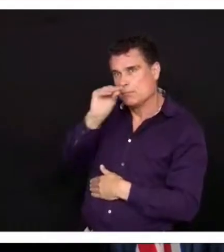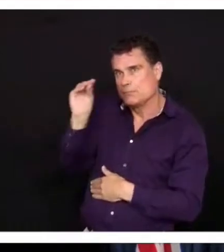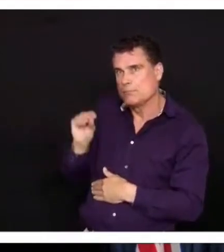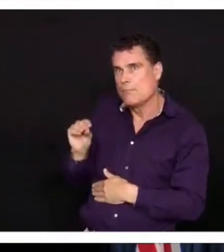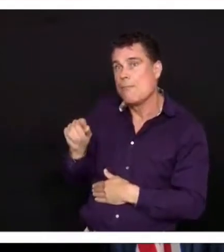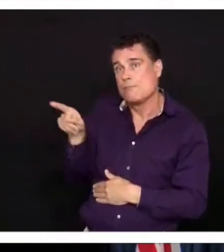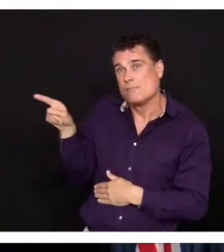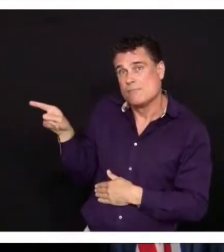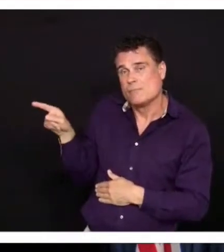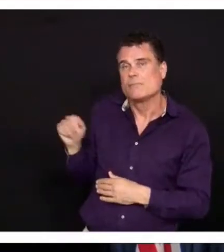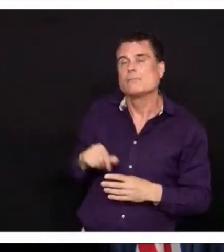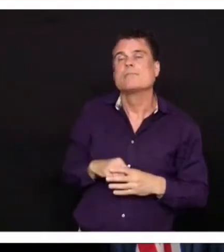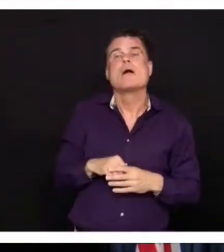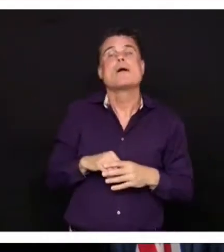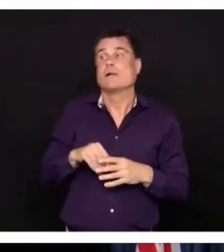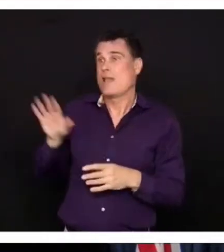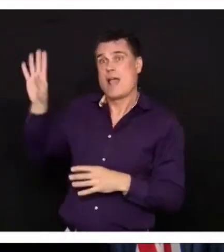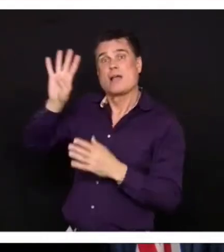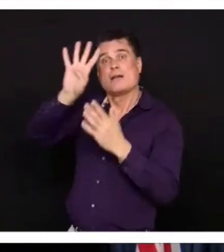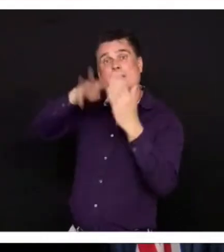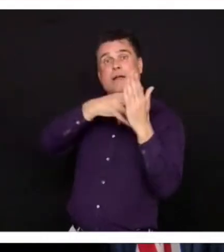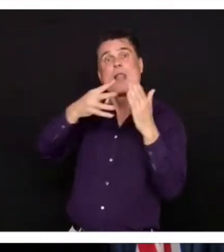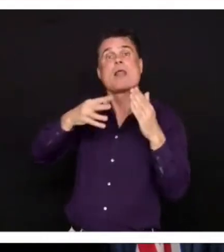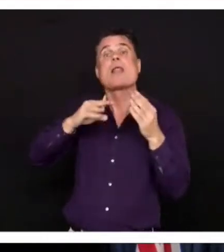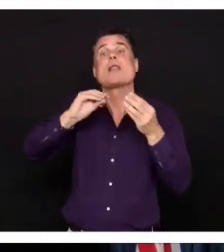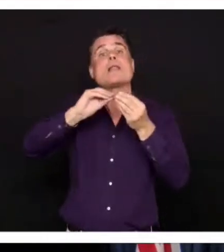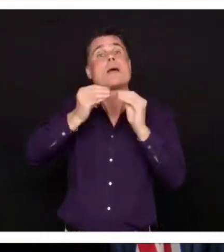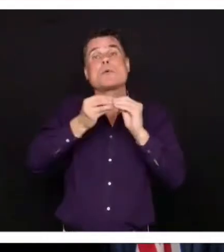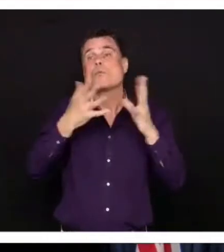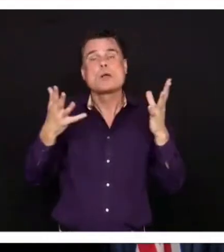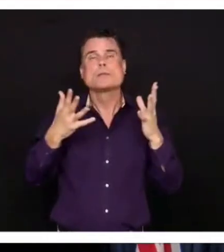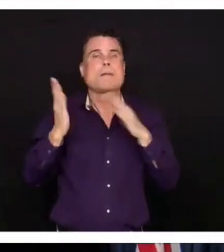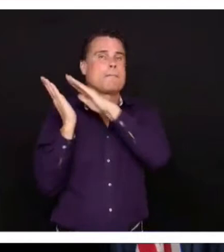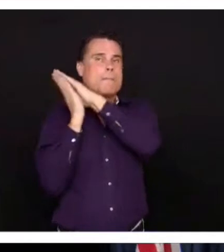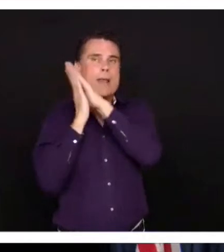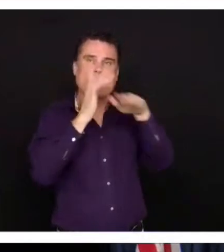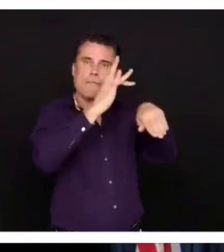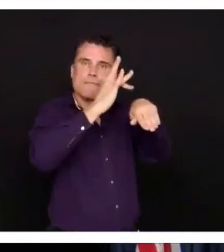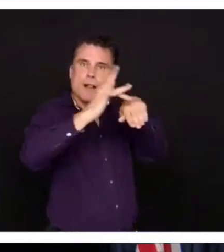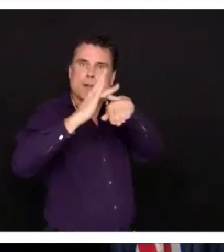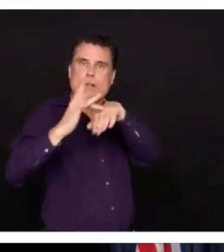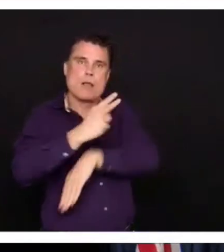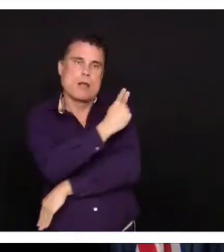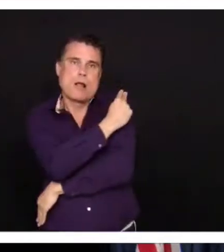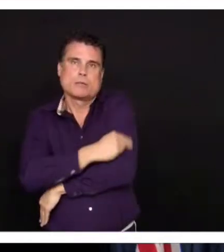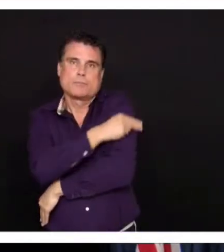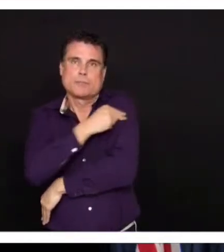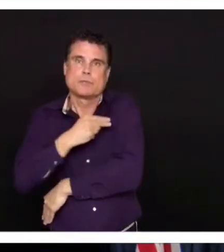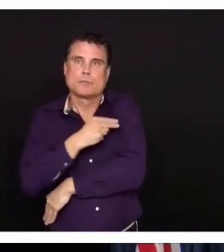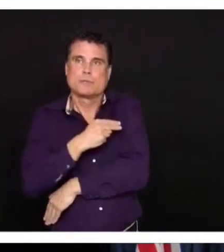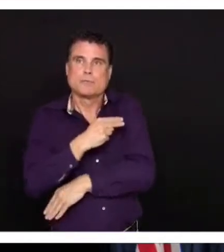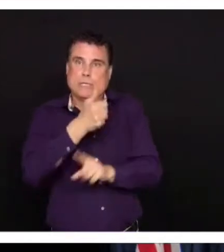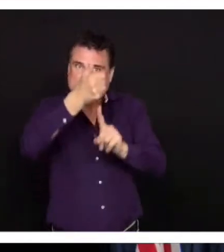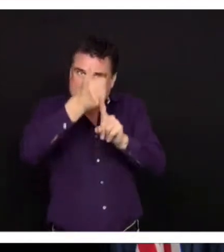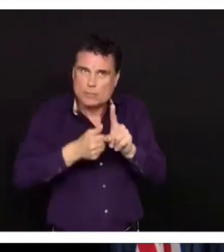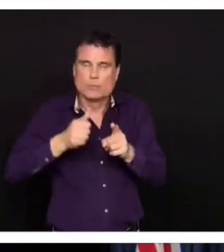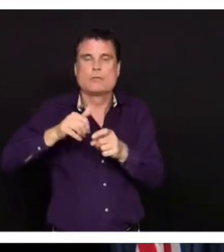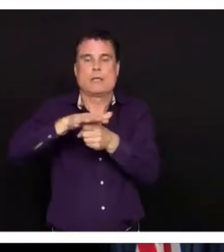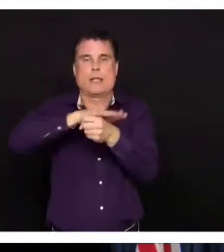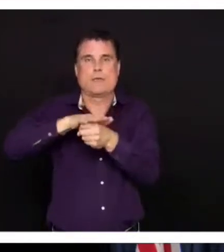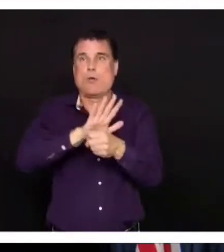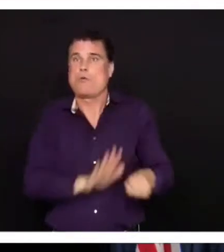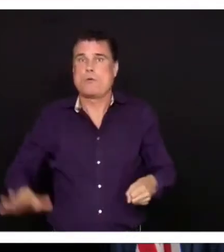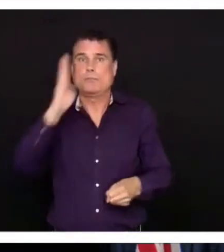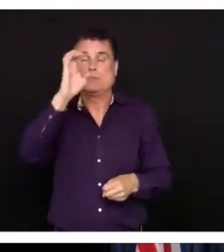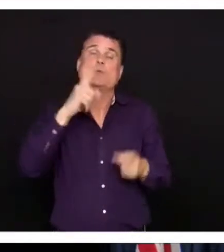care capacity, should we return at some point, as we expect to providing elective surgeries, will be taken up by that.